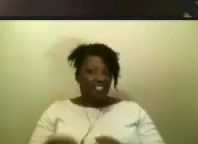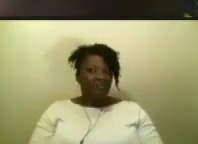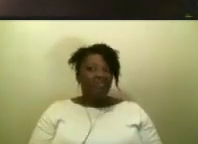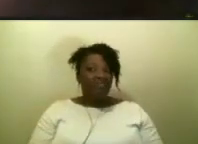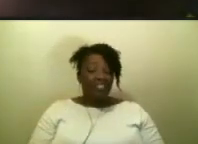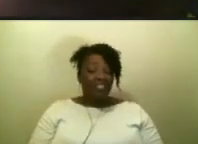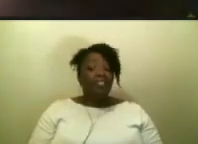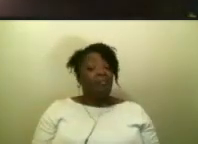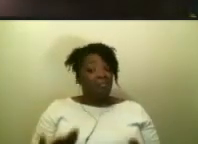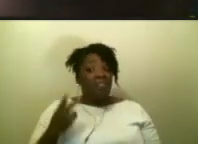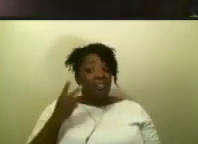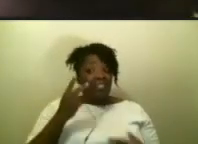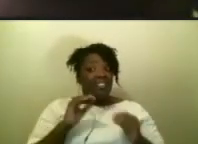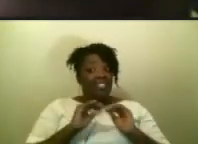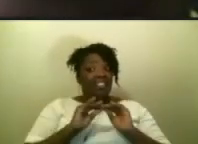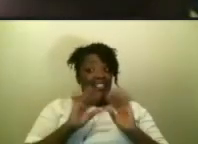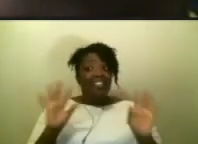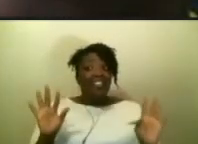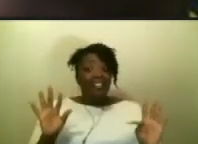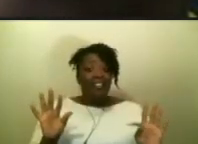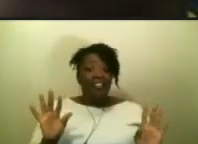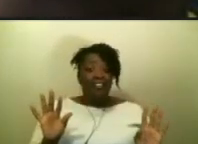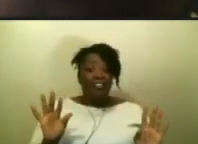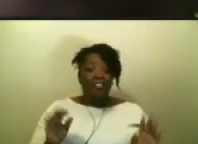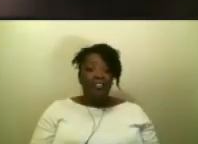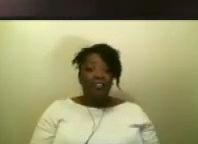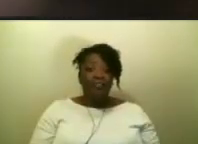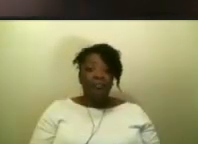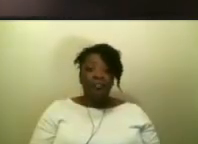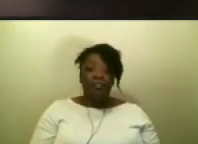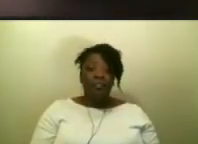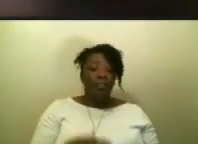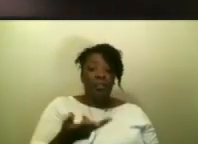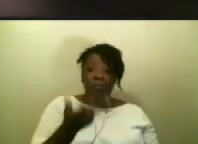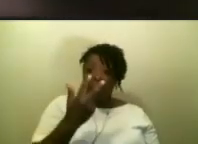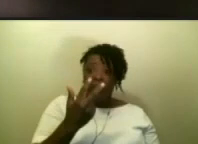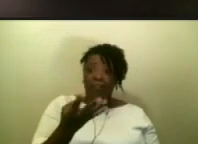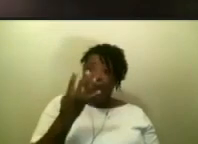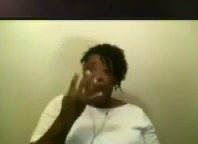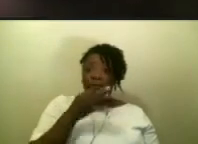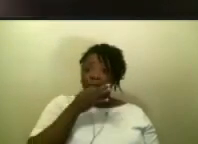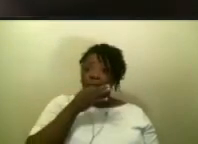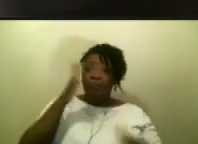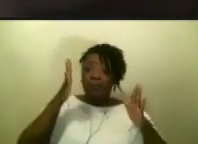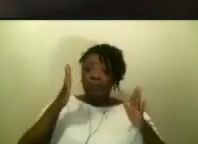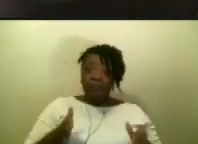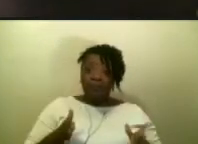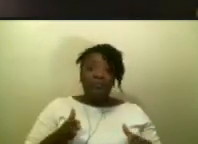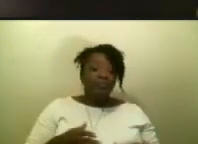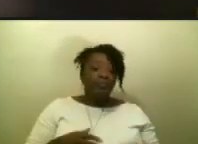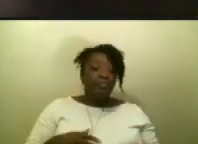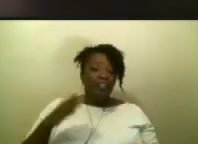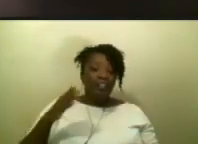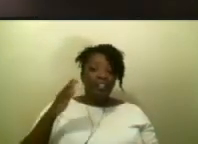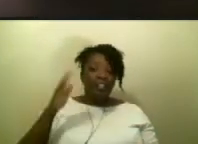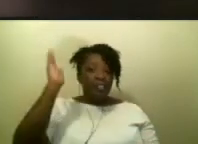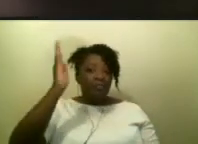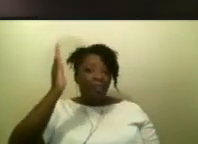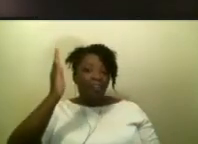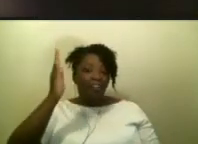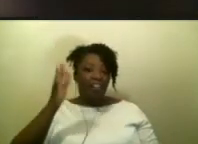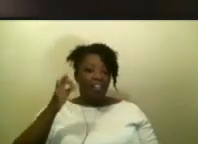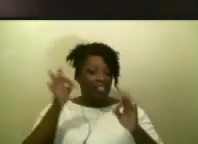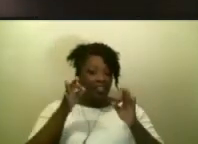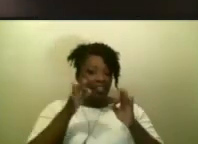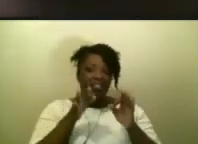you can see right now, all the three, four, five speakers who just spoke, you know, really nailed it where it is